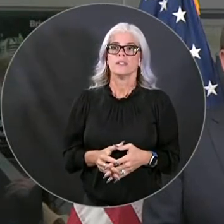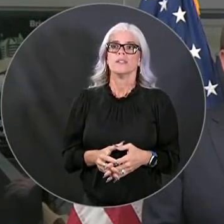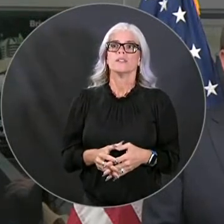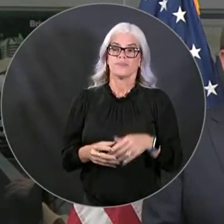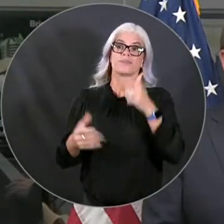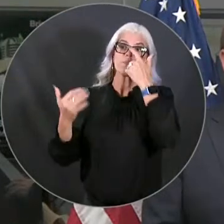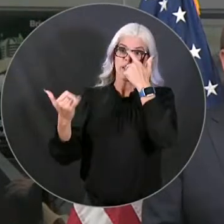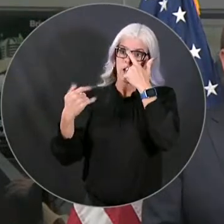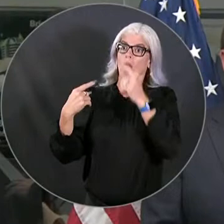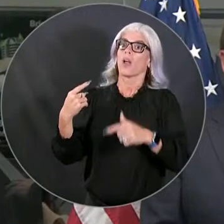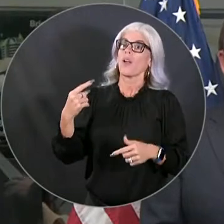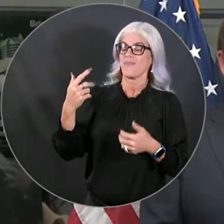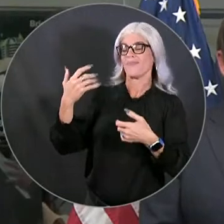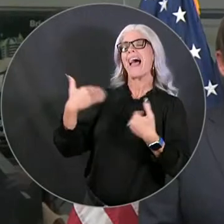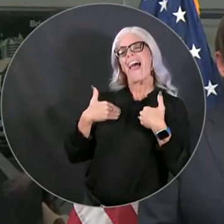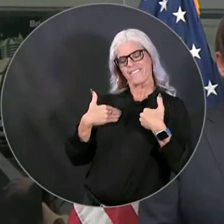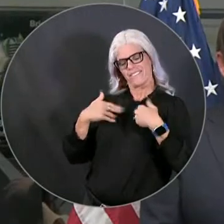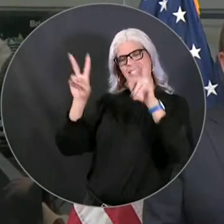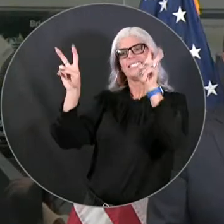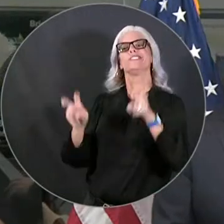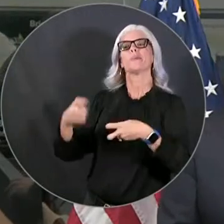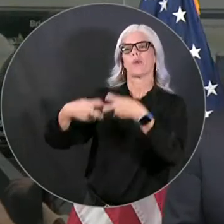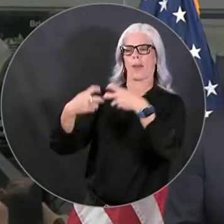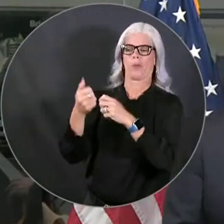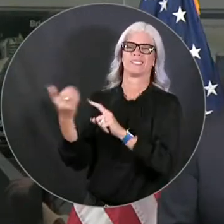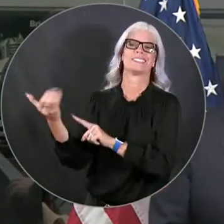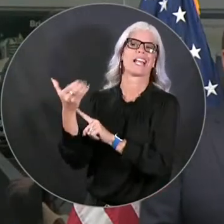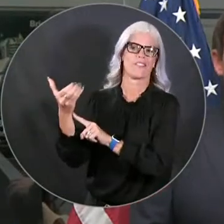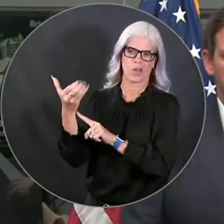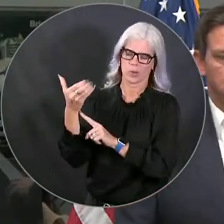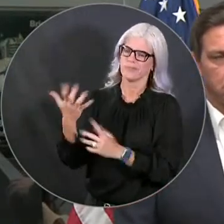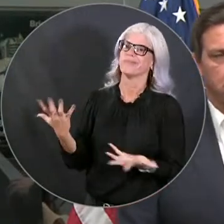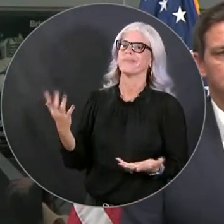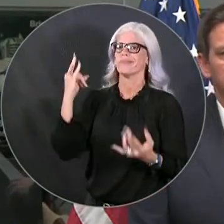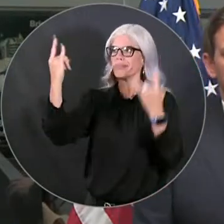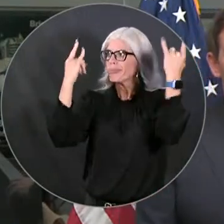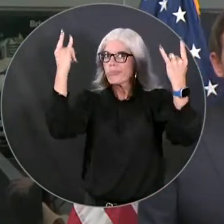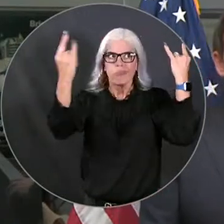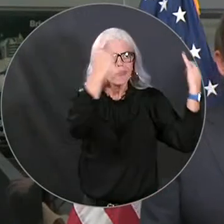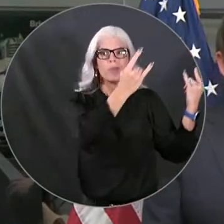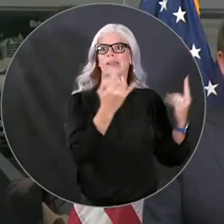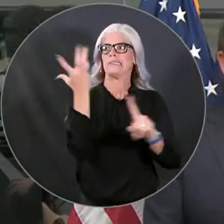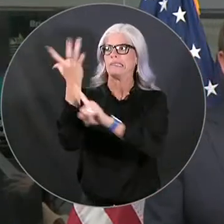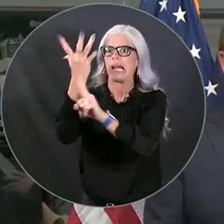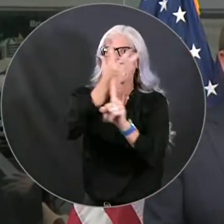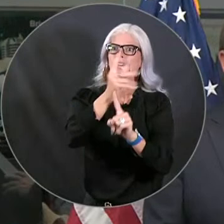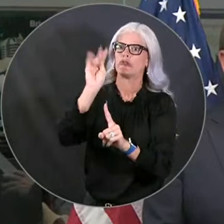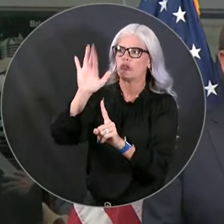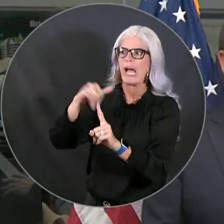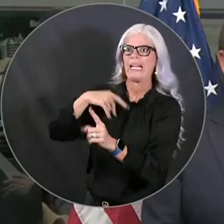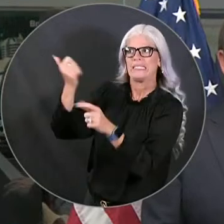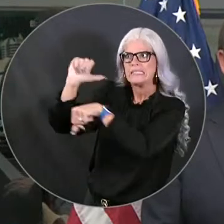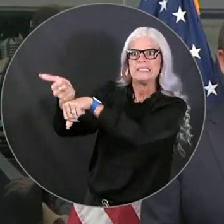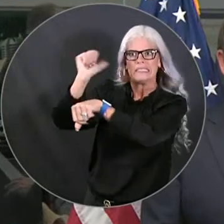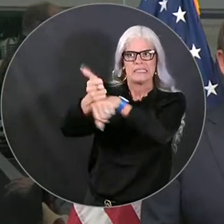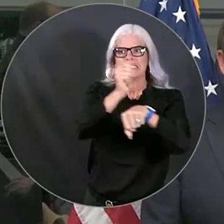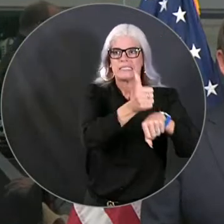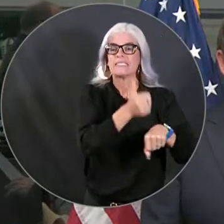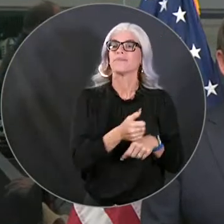we are deploying cell phone towers, as the governor mentioned, over 100 assets in that arena